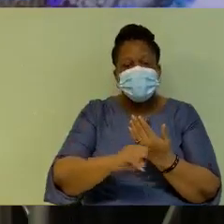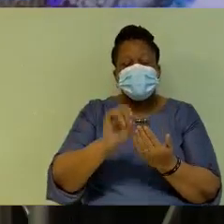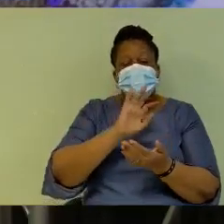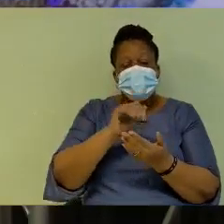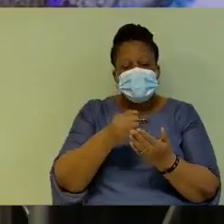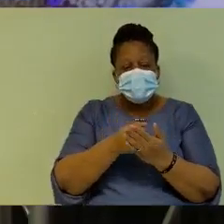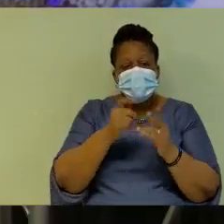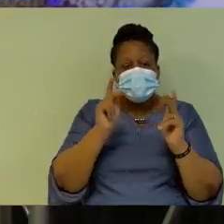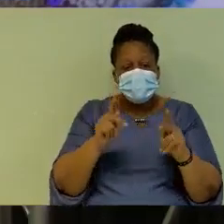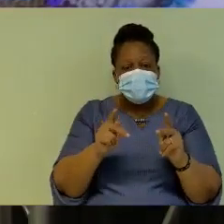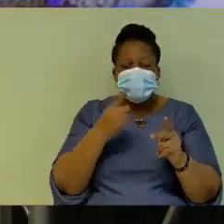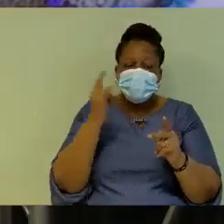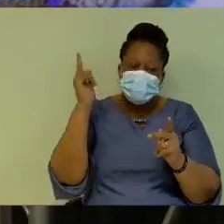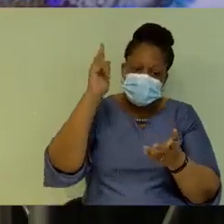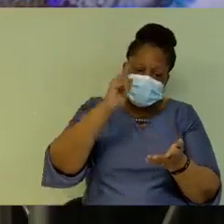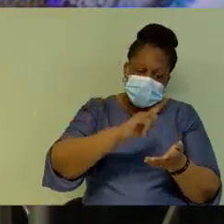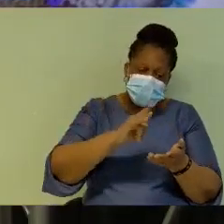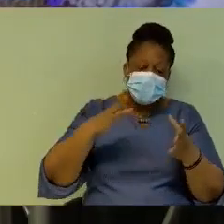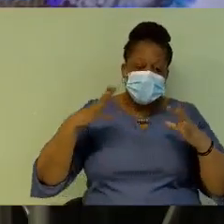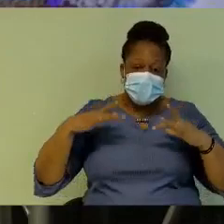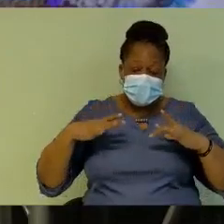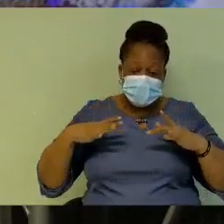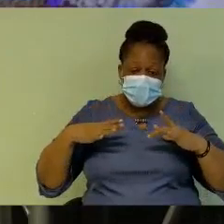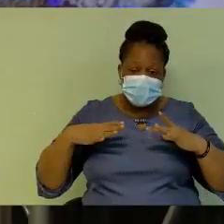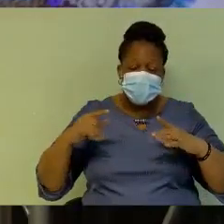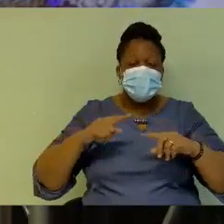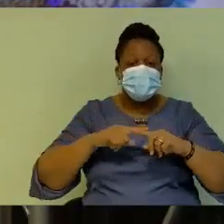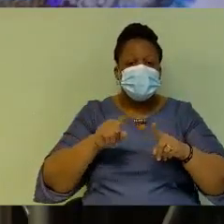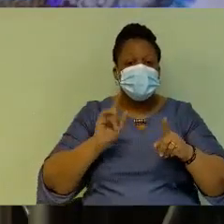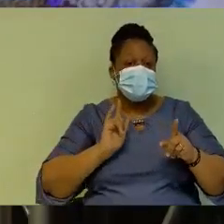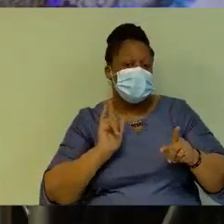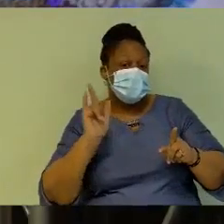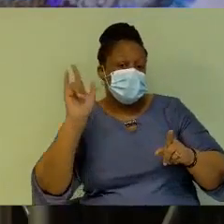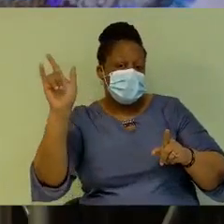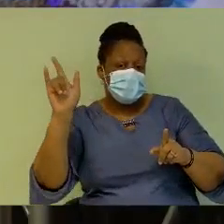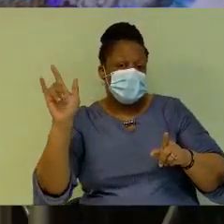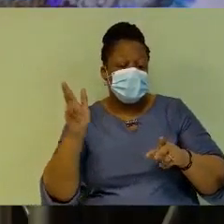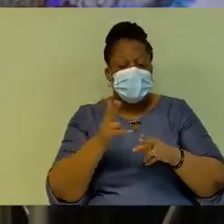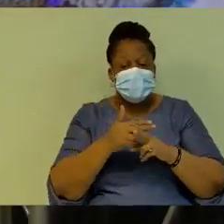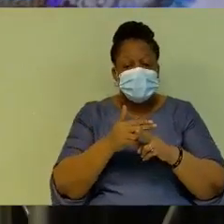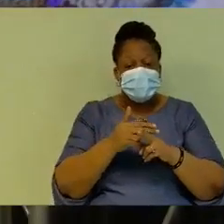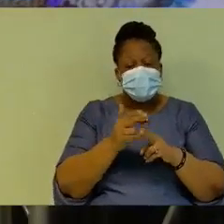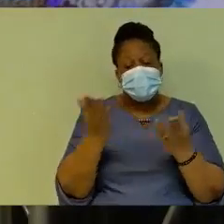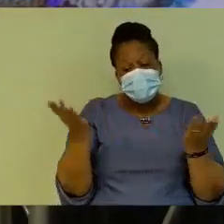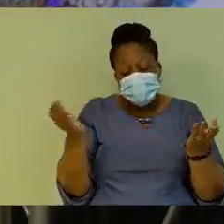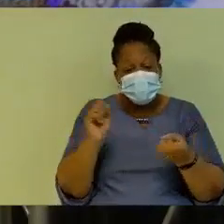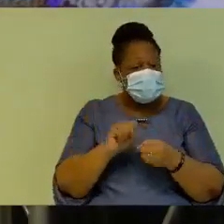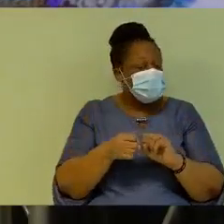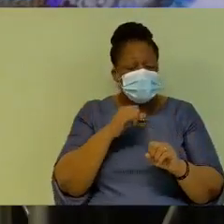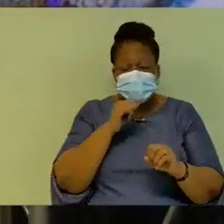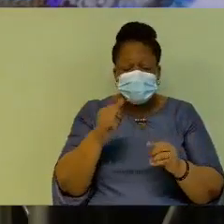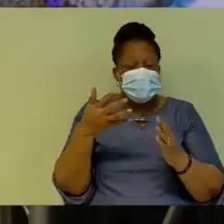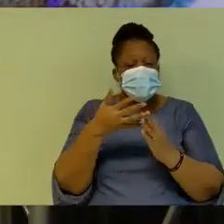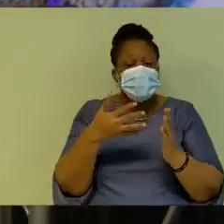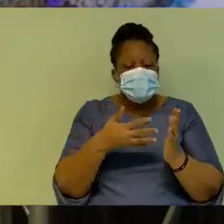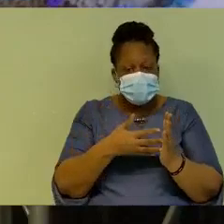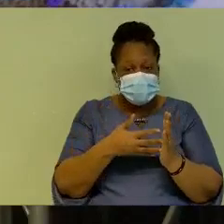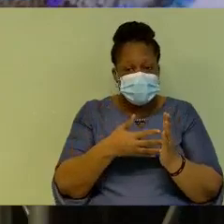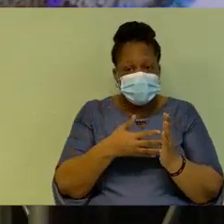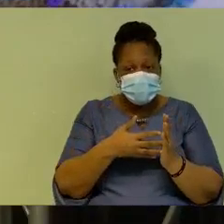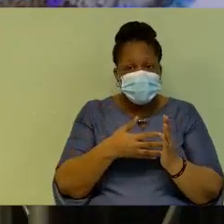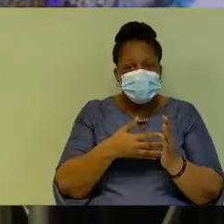14, tested. Can she confirm whether any of those persons subsequently required testing? And